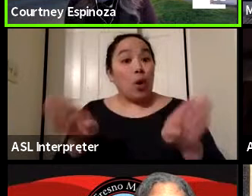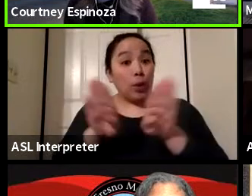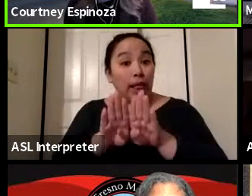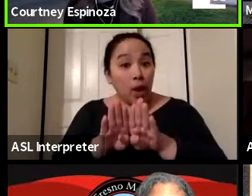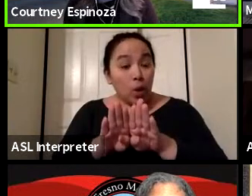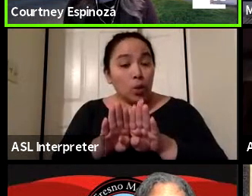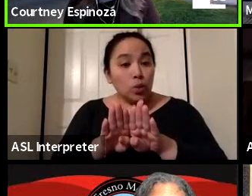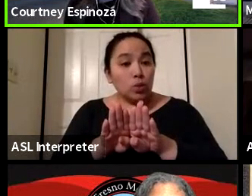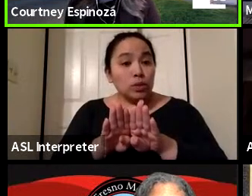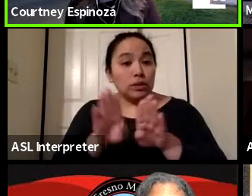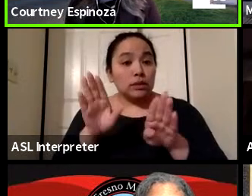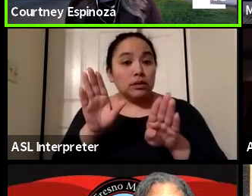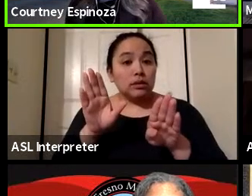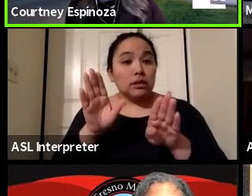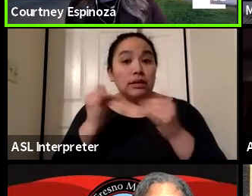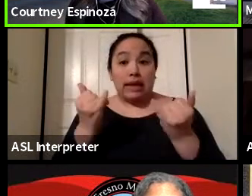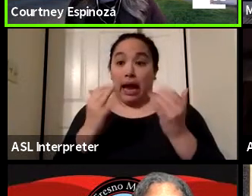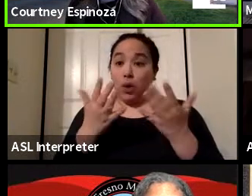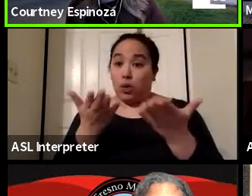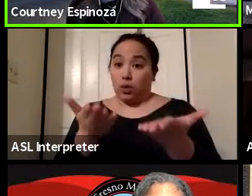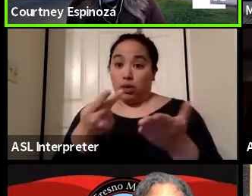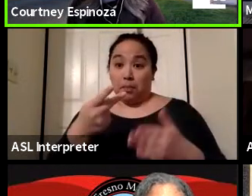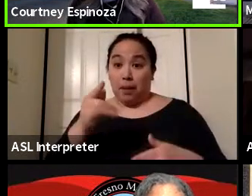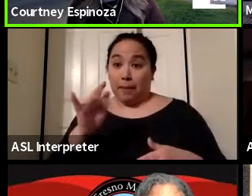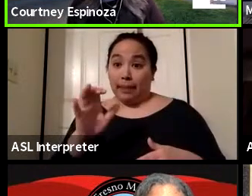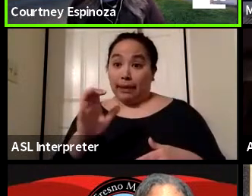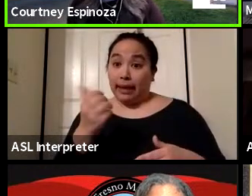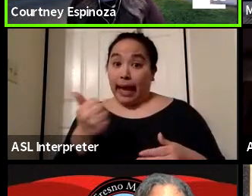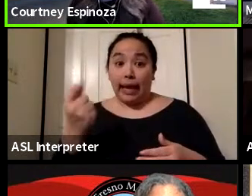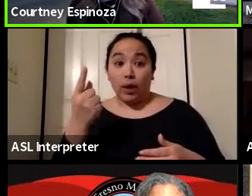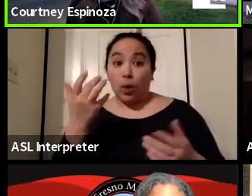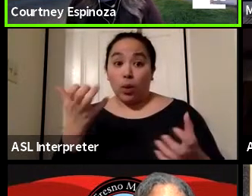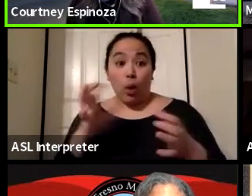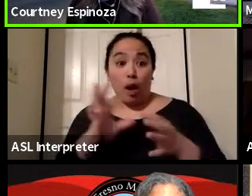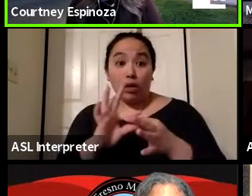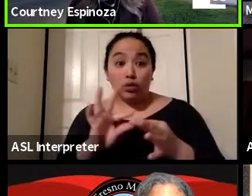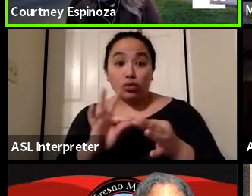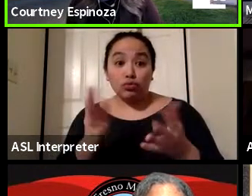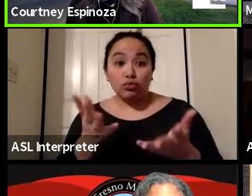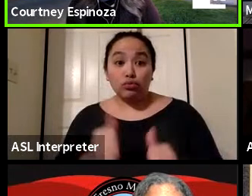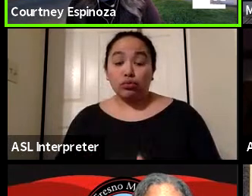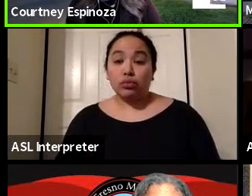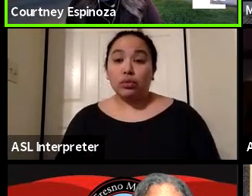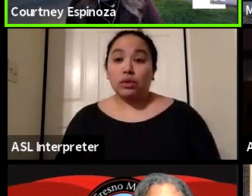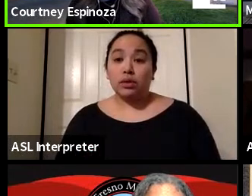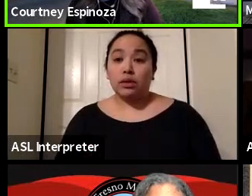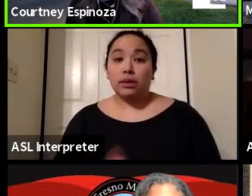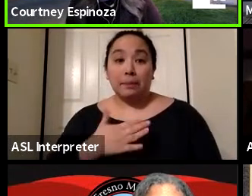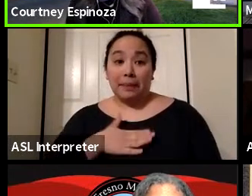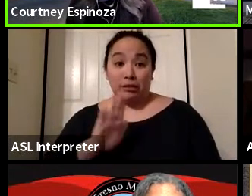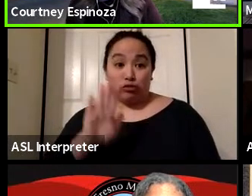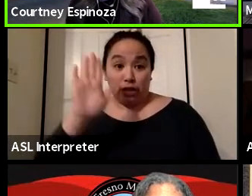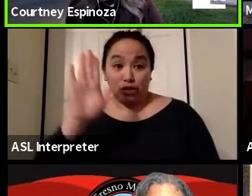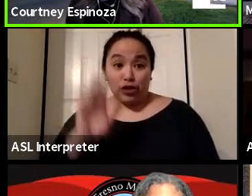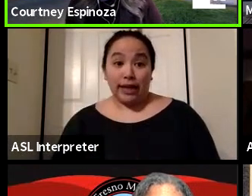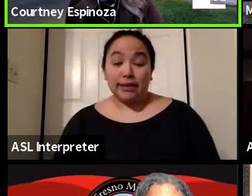meeting, I guess we'll go out to the public and ask if anyone would like to take an opportunity to speak. Raise your hand.